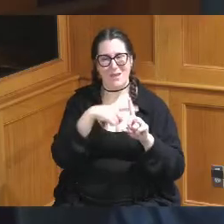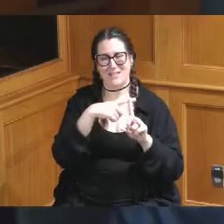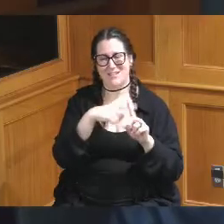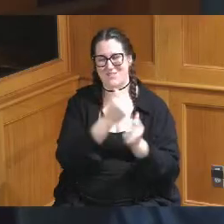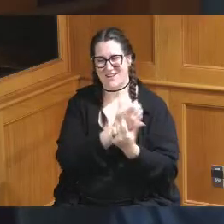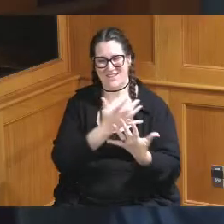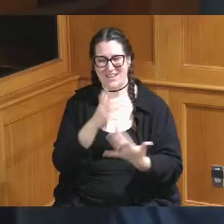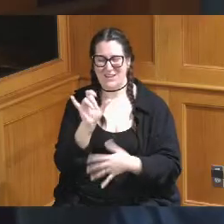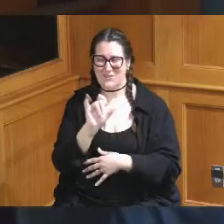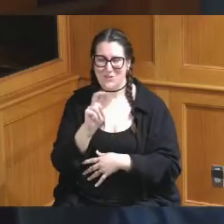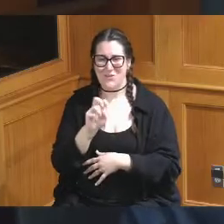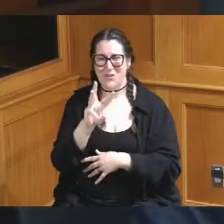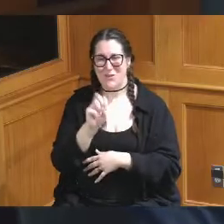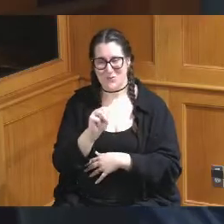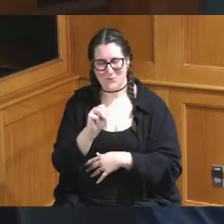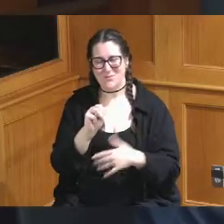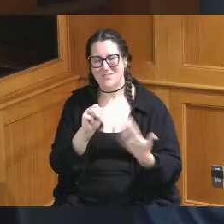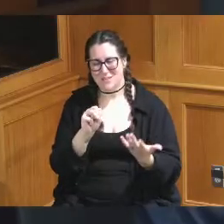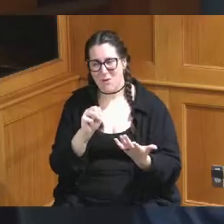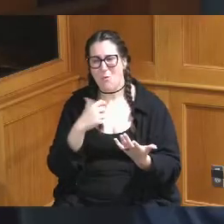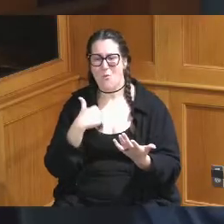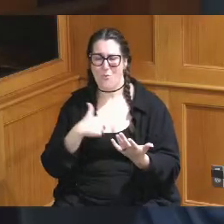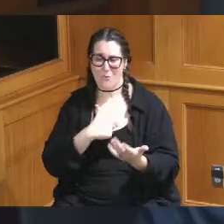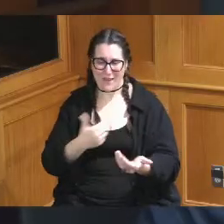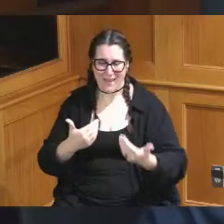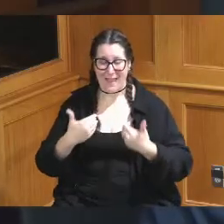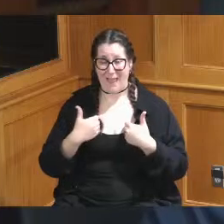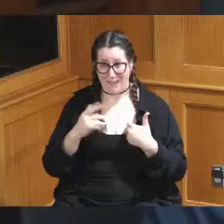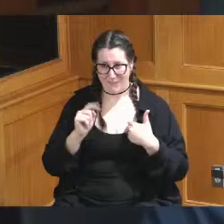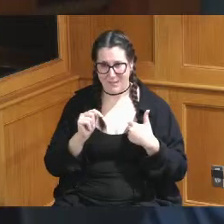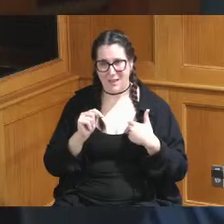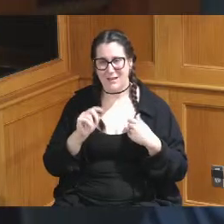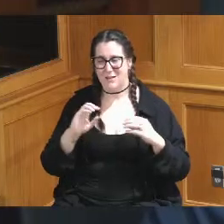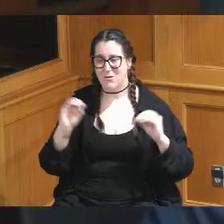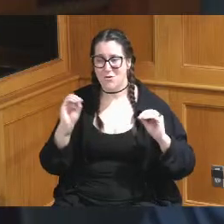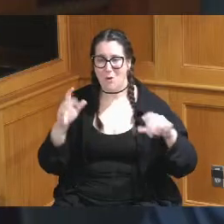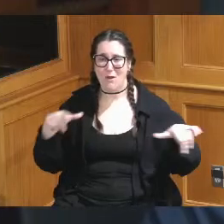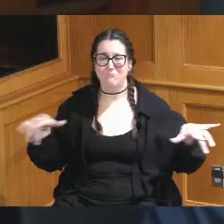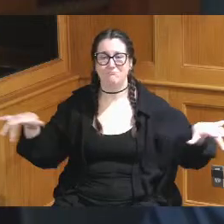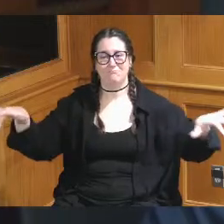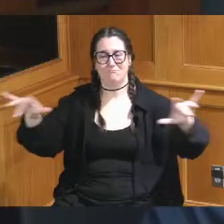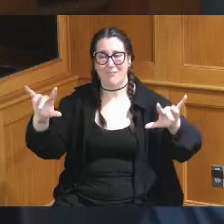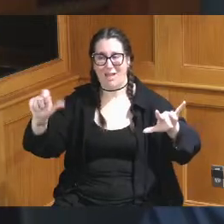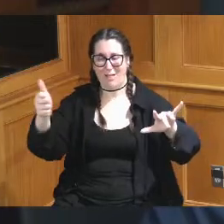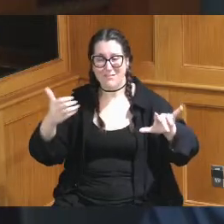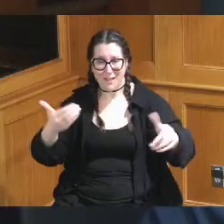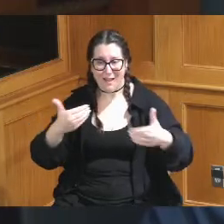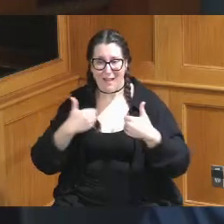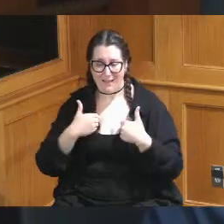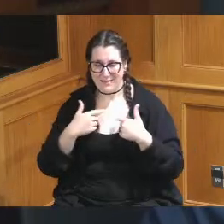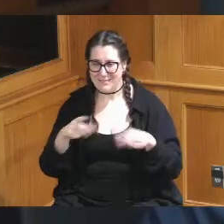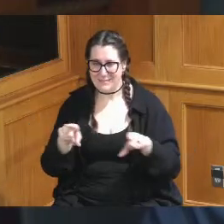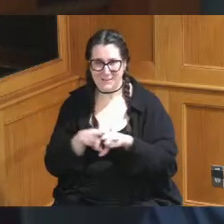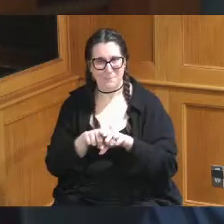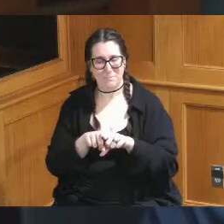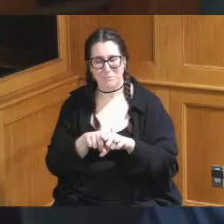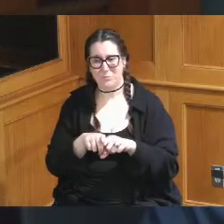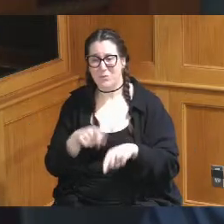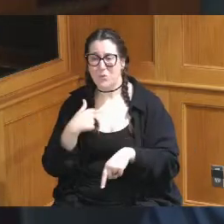of something that we have that no one else has, which is a Cincinnati Black Music Walk of Fame that has